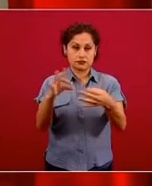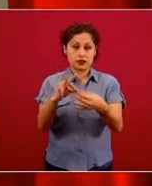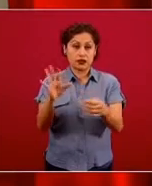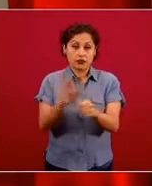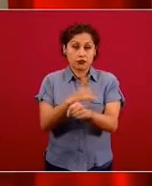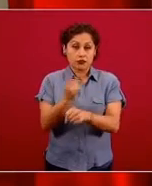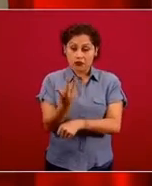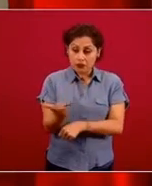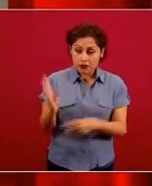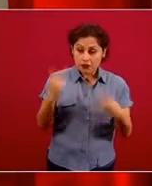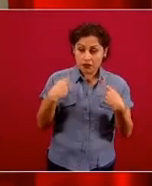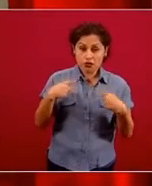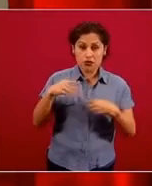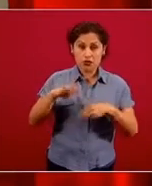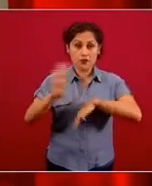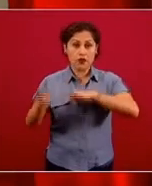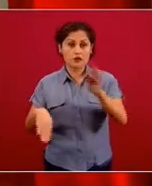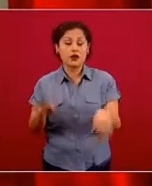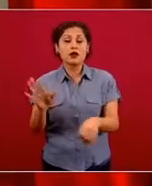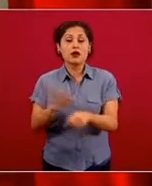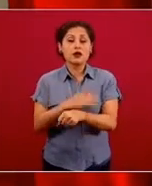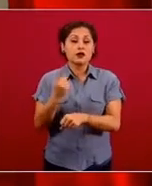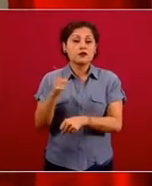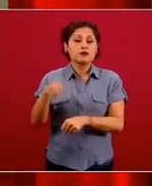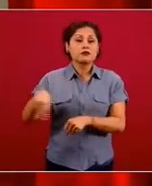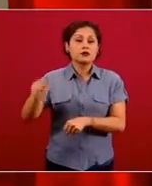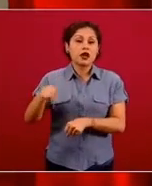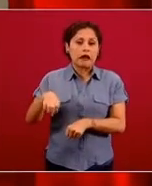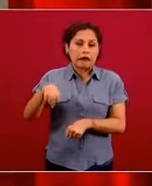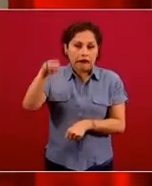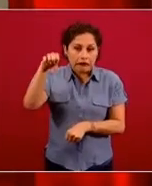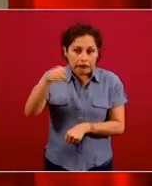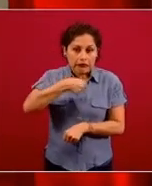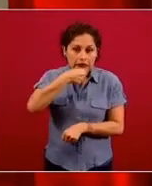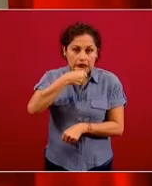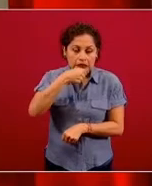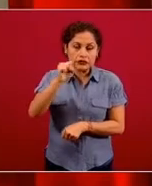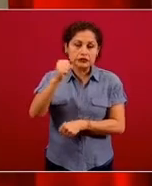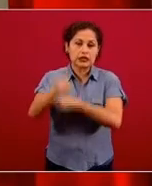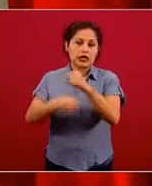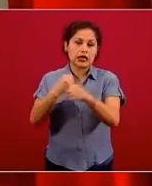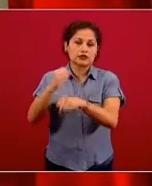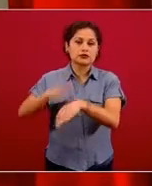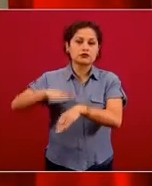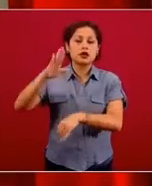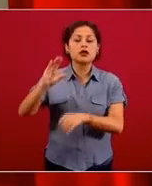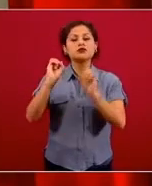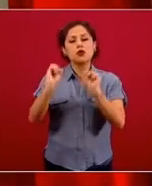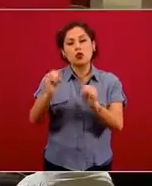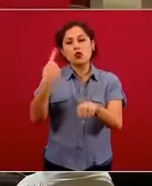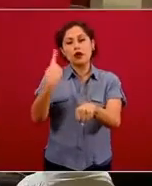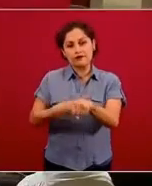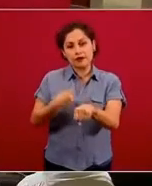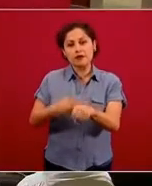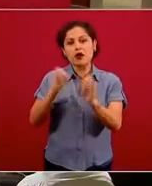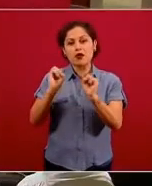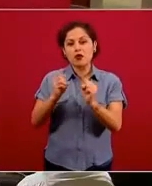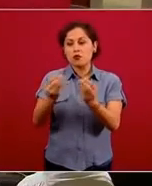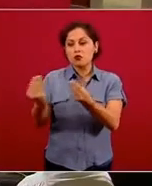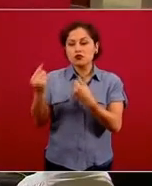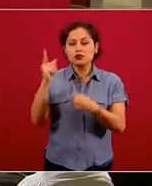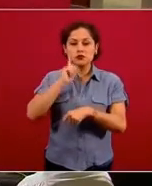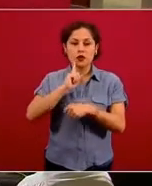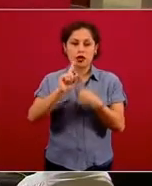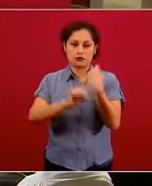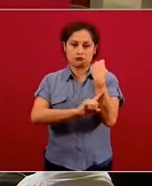Most of them because they had a pre-existing chronic condition, or sometimes they